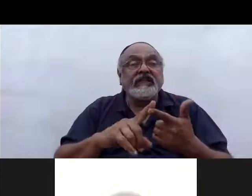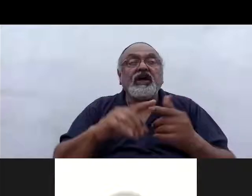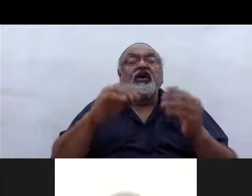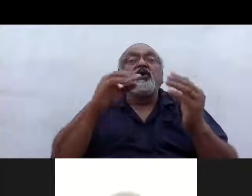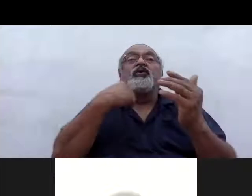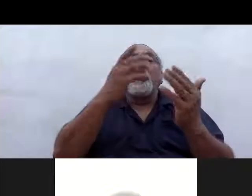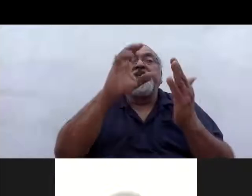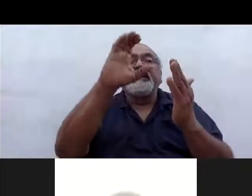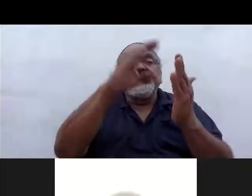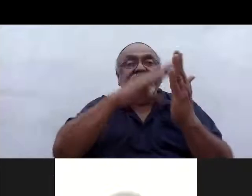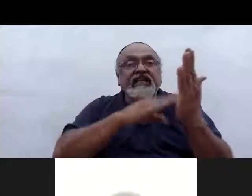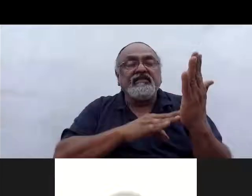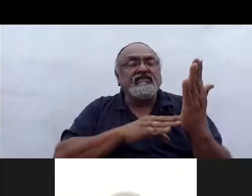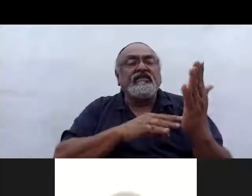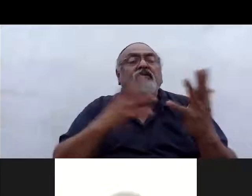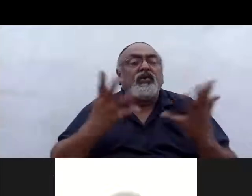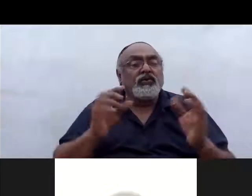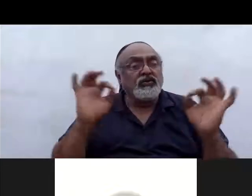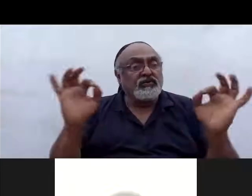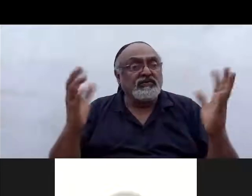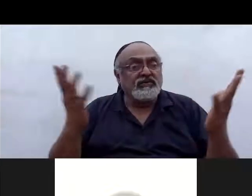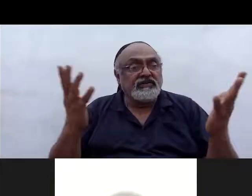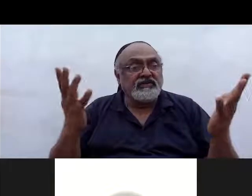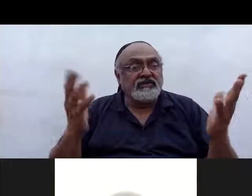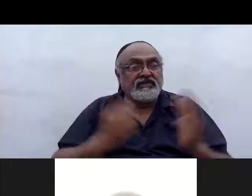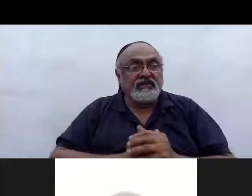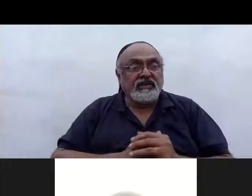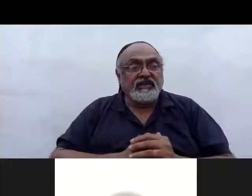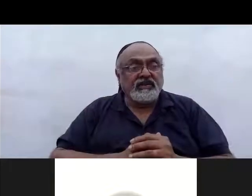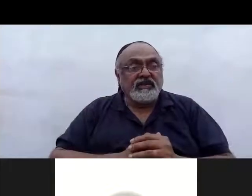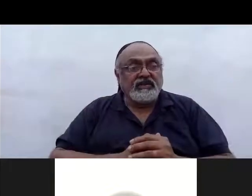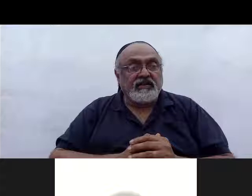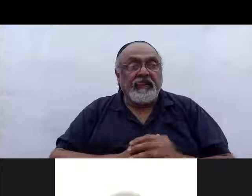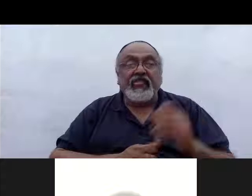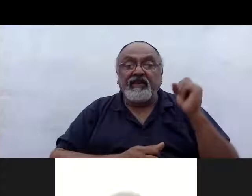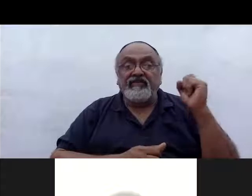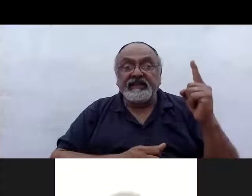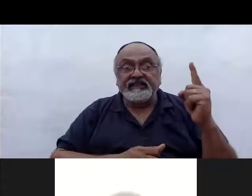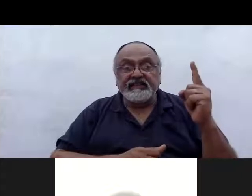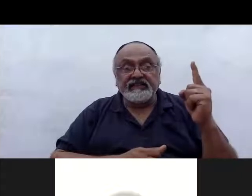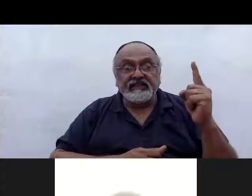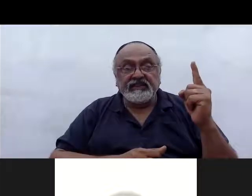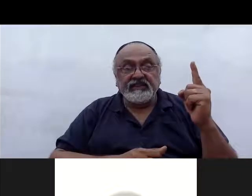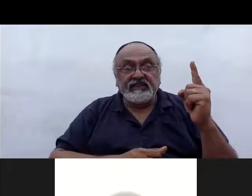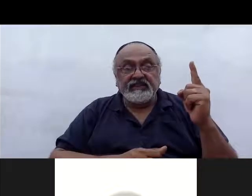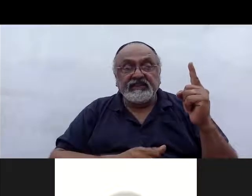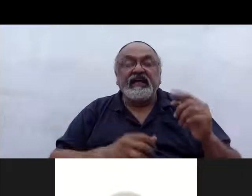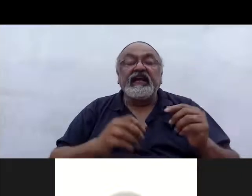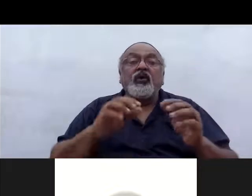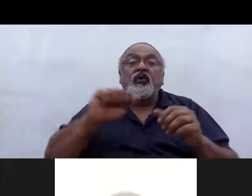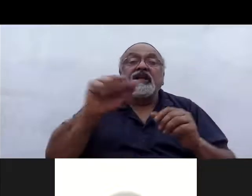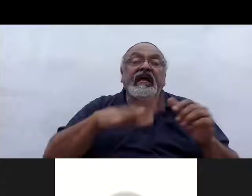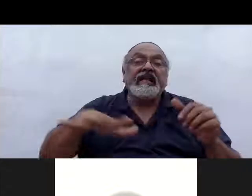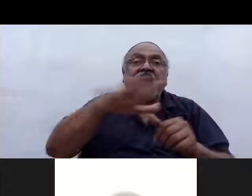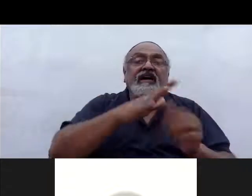can publish. So first of all, it is definitely better to choose an area of your interest. Like